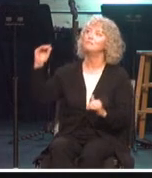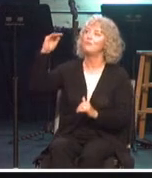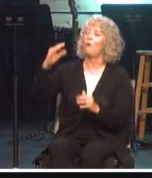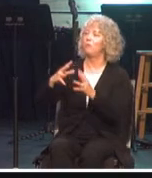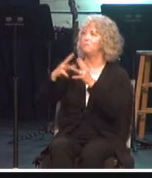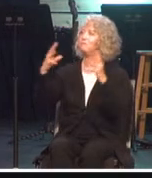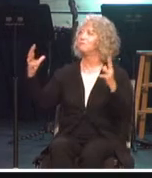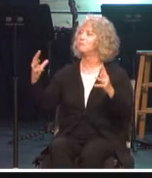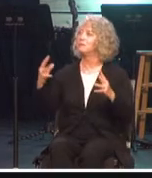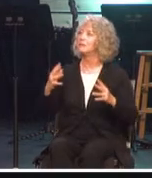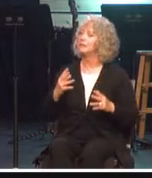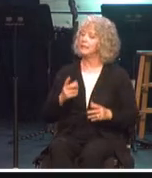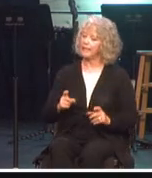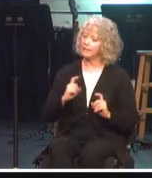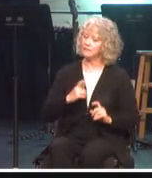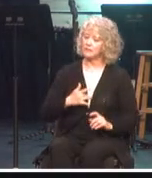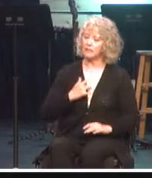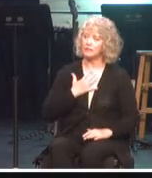us.